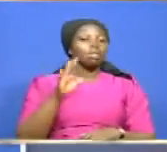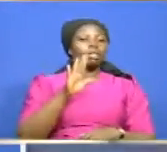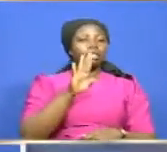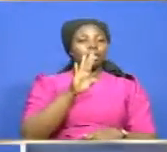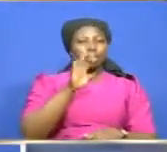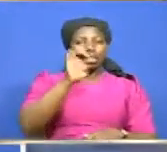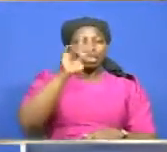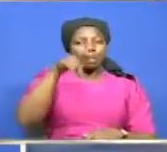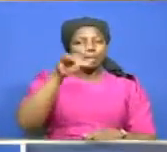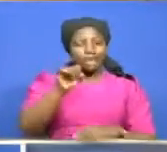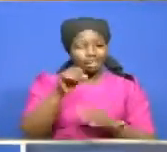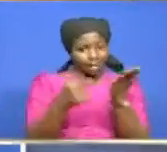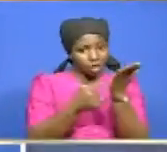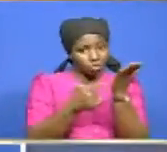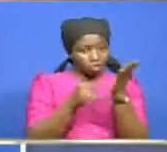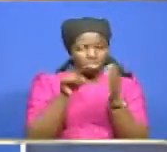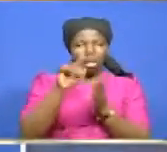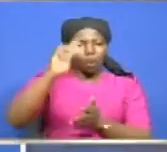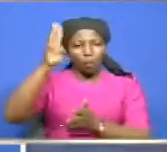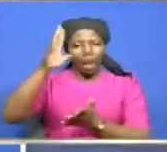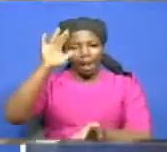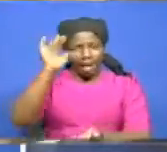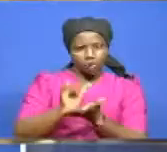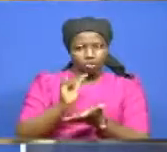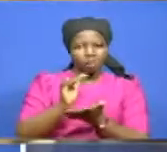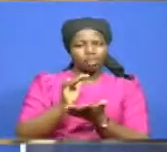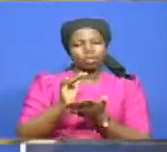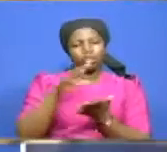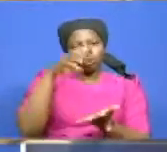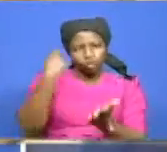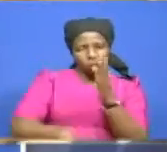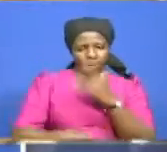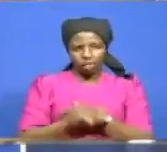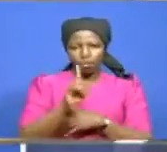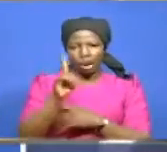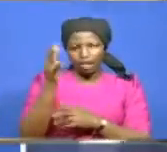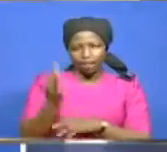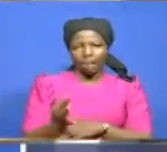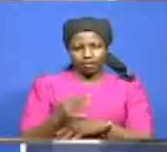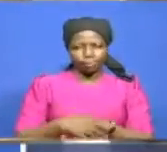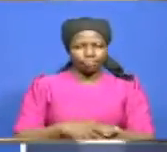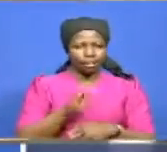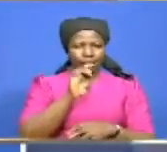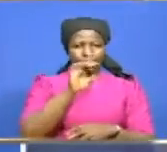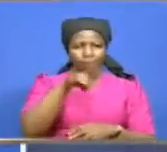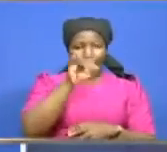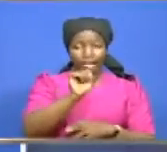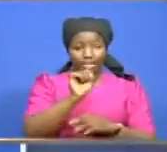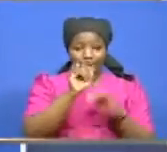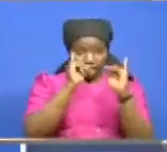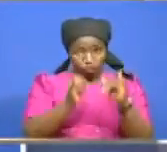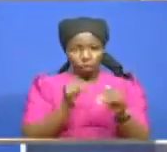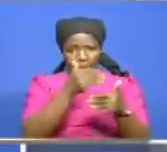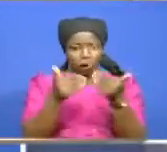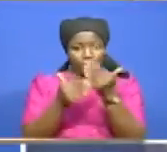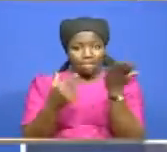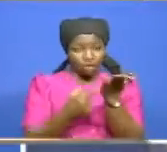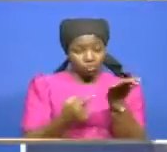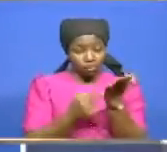EPS technology, is said to reduce costs by a third. EPS is new technology, it's new building technology. And the reason